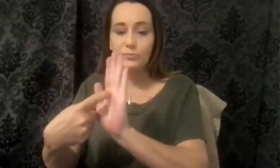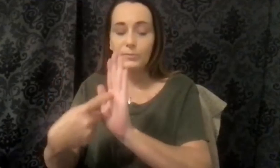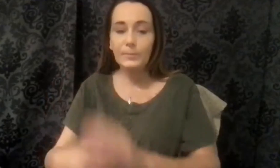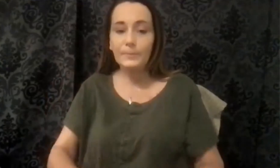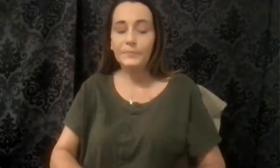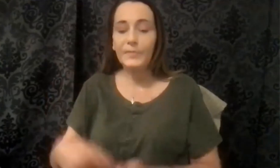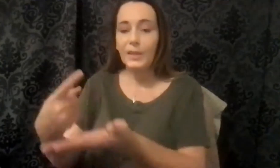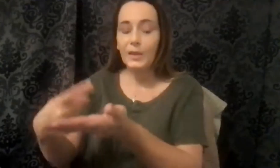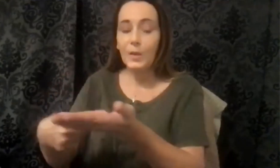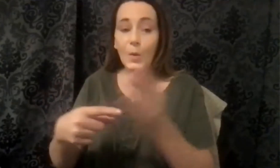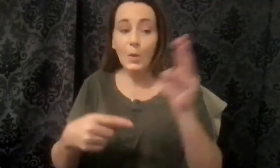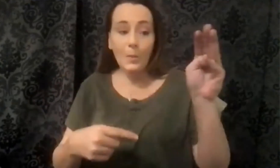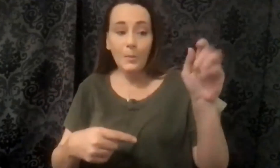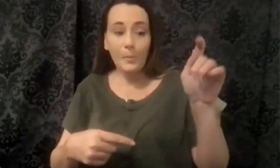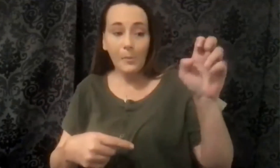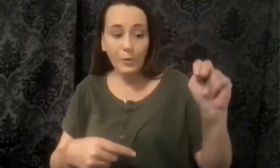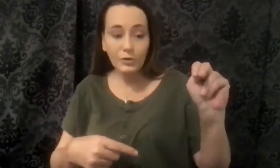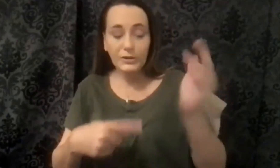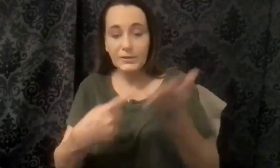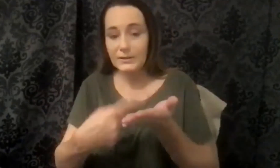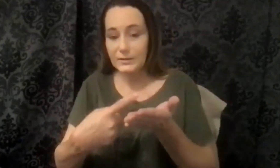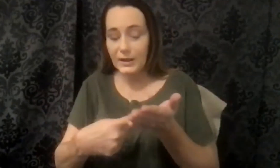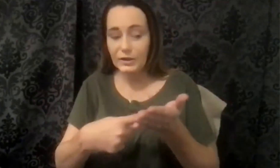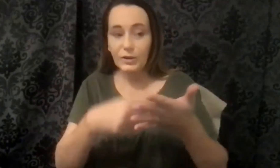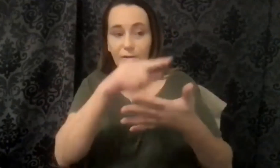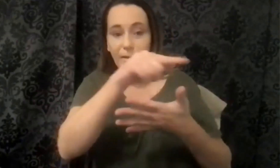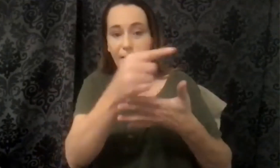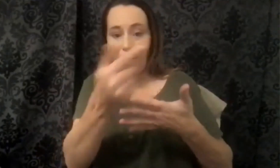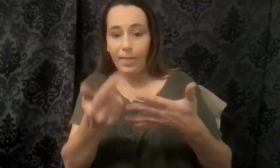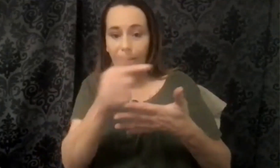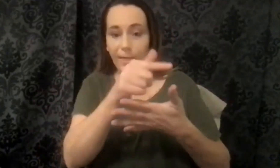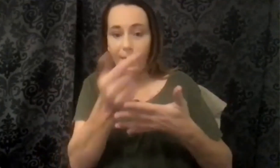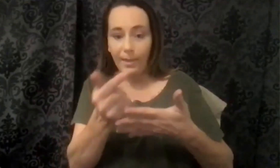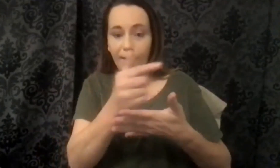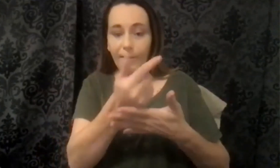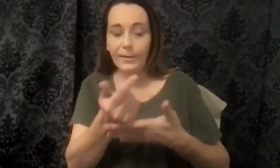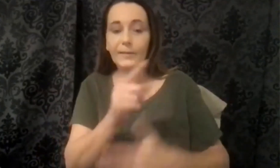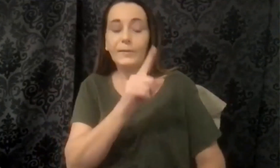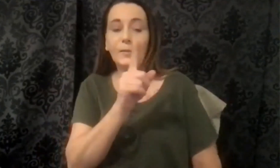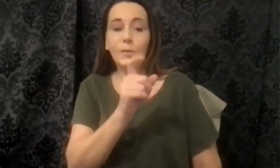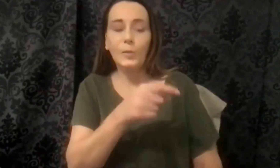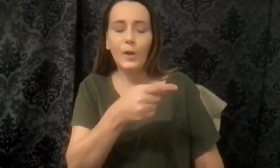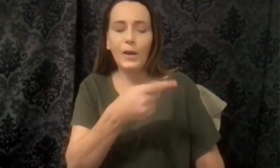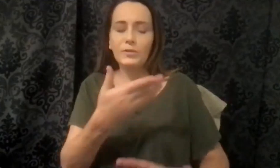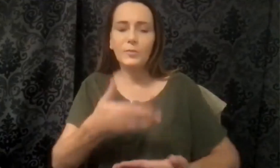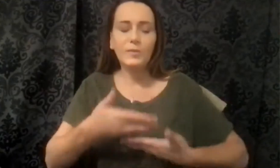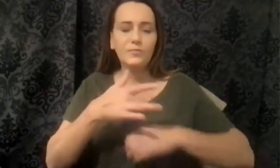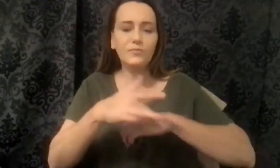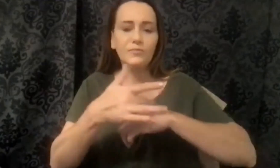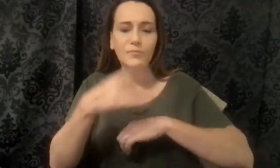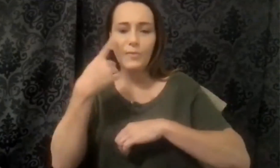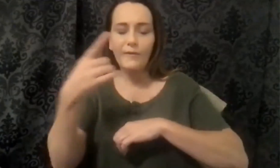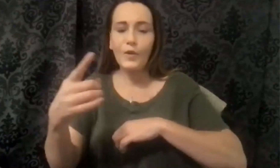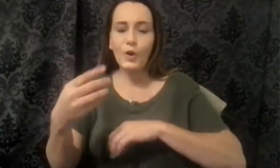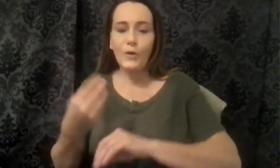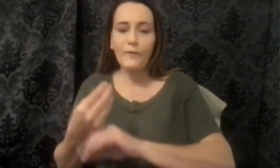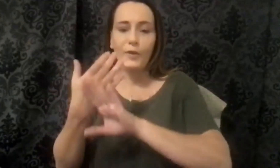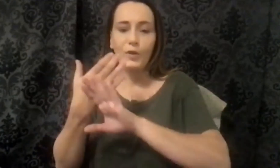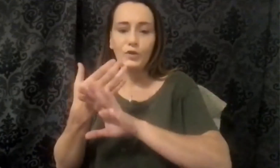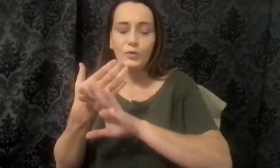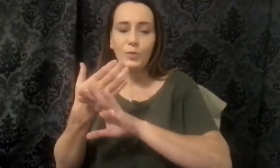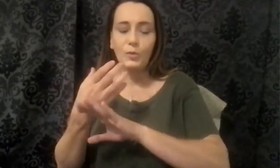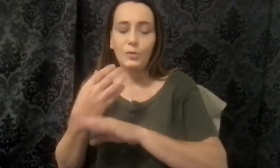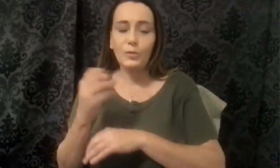discussion, motion discussion, motion discussion. All right, those questions will be open to anyone either virtually attending online